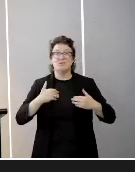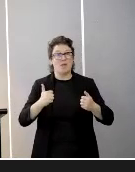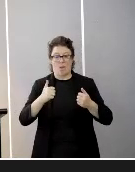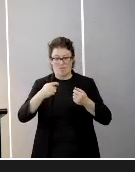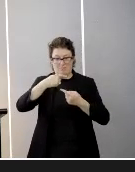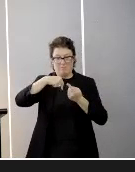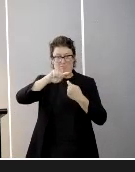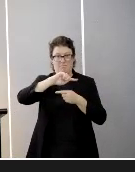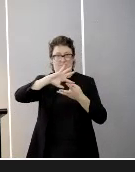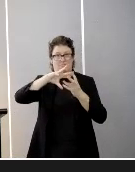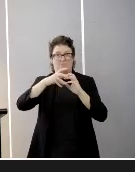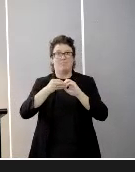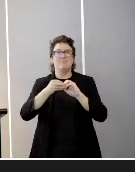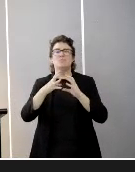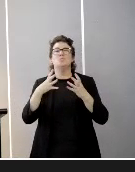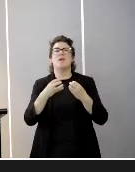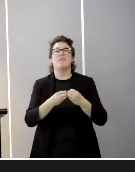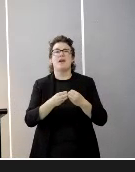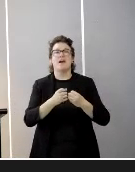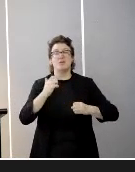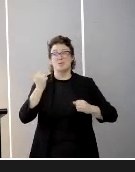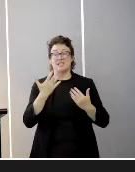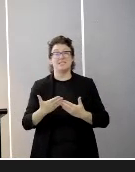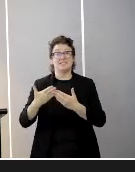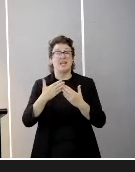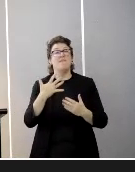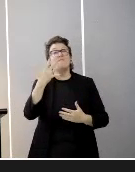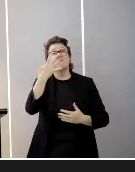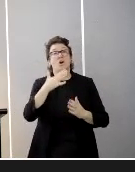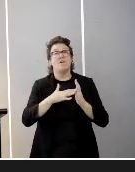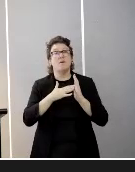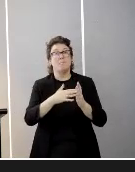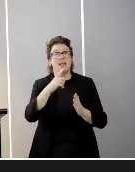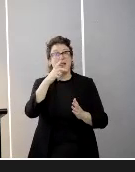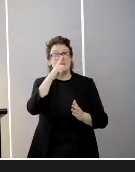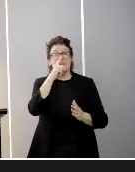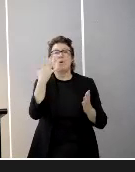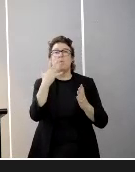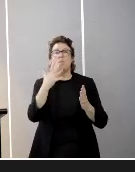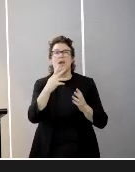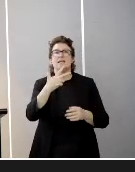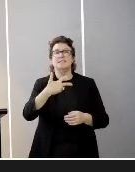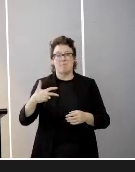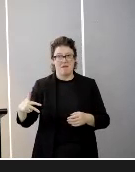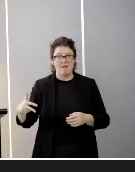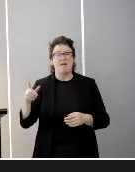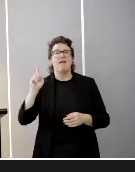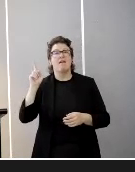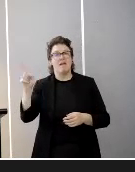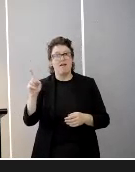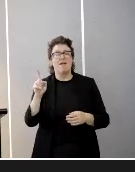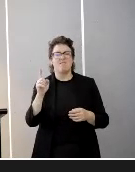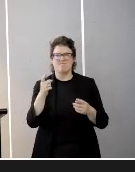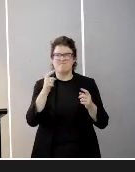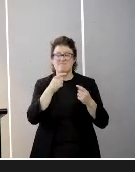interrelated. So this is a study of, I think, 5 million people in Denmark. So certain countries are very good at keeping